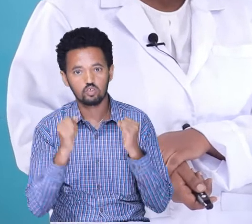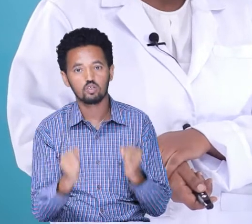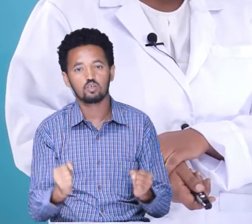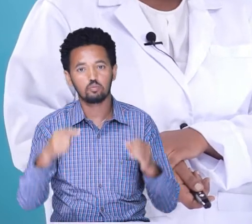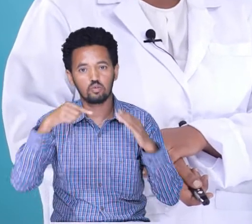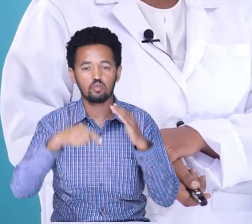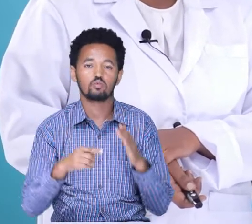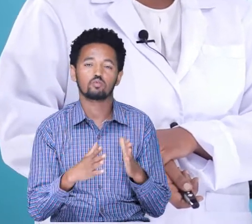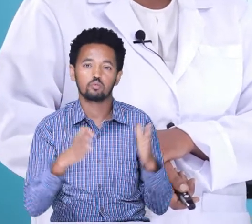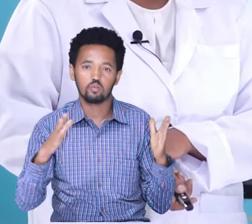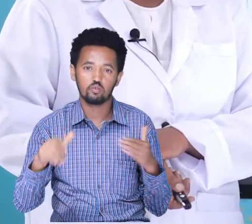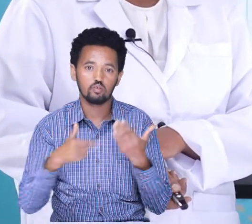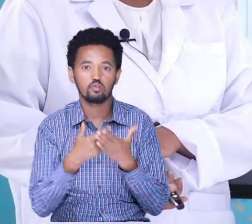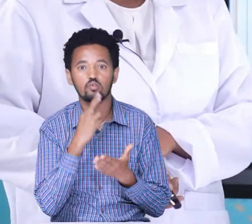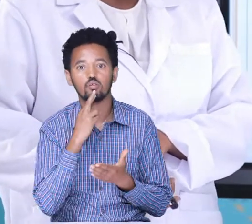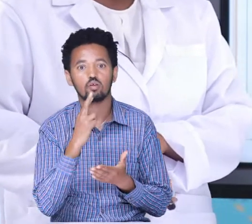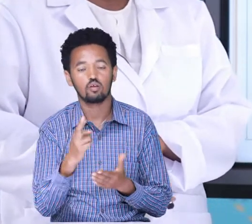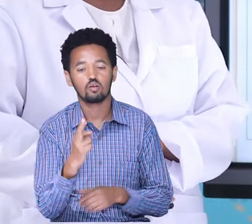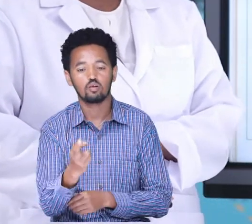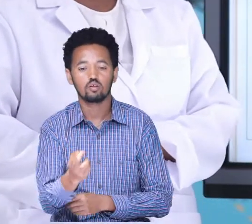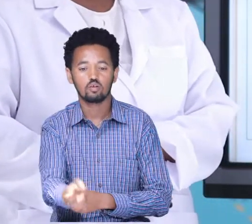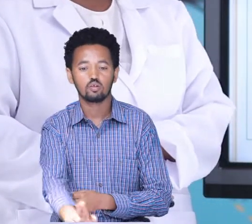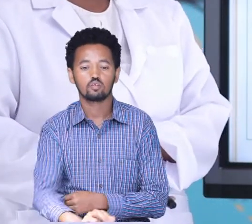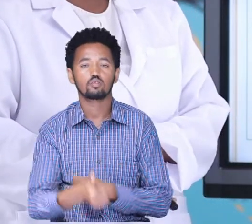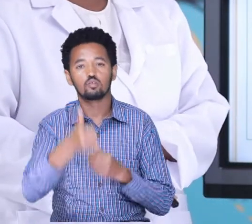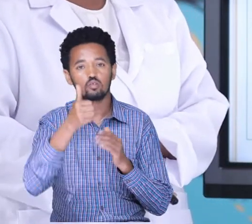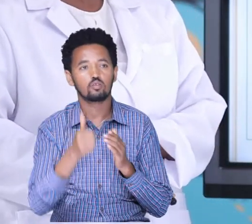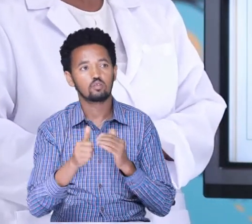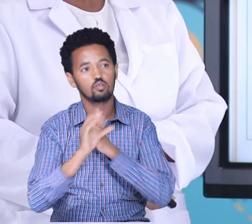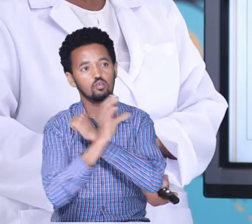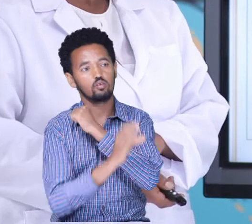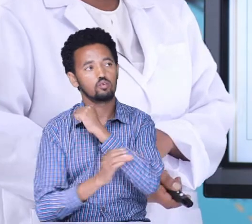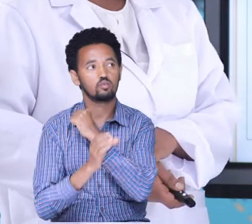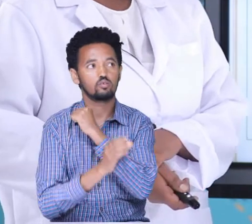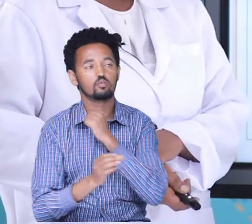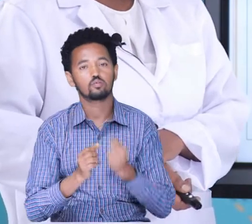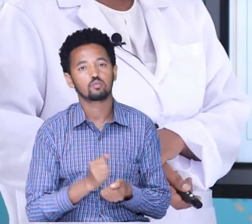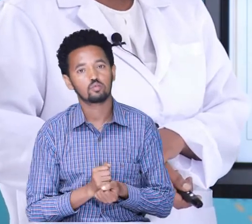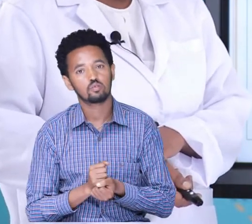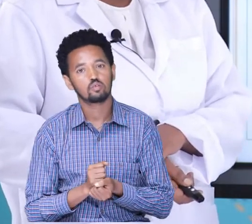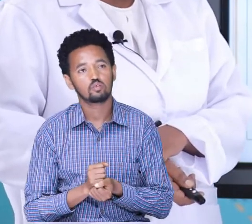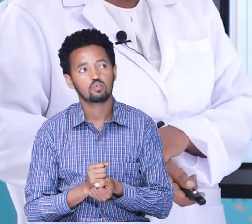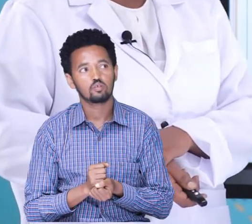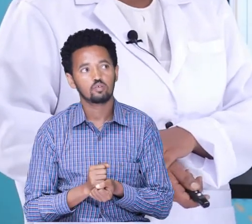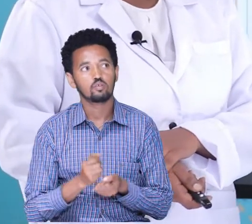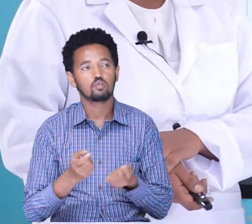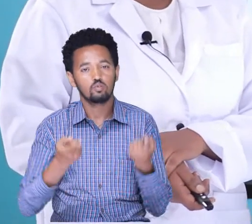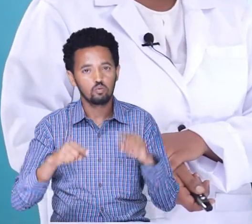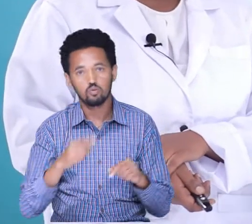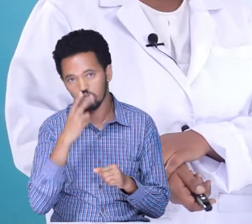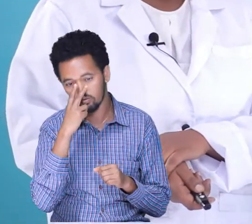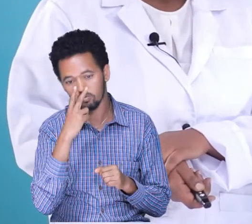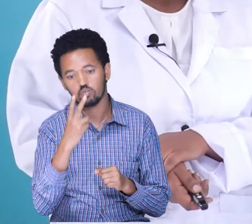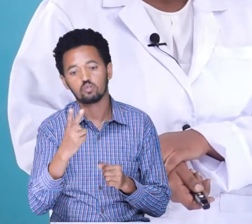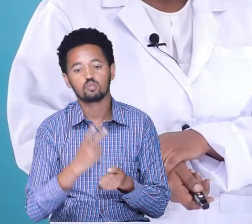in two ways. These are relative location and absolute location. When we see the absolute